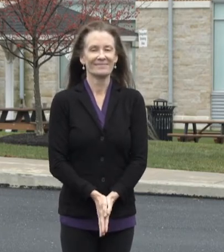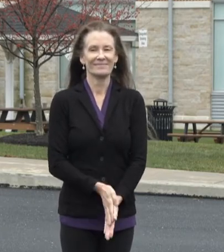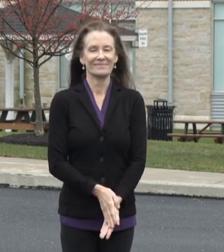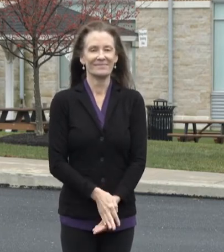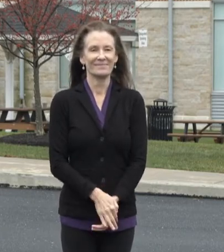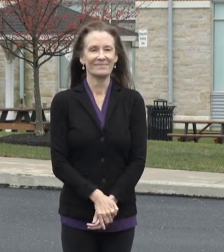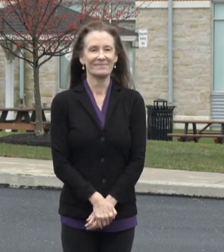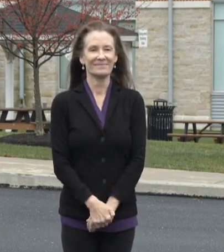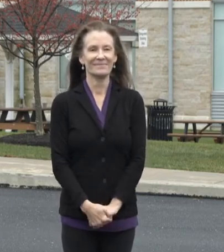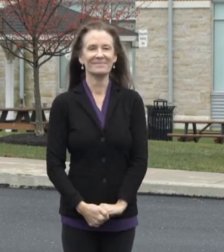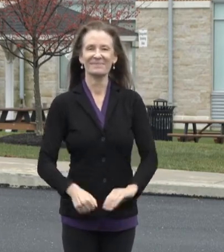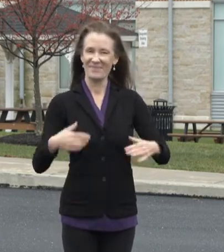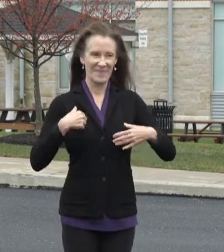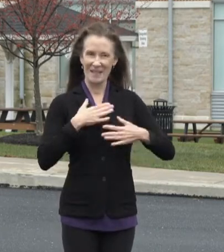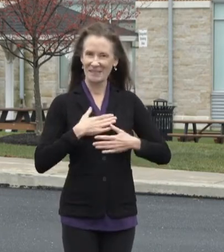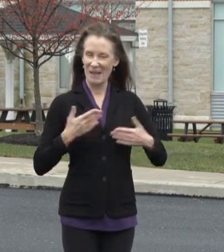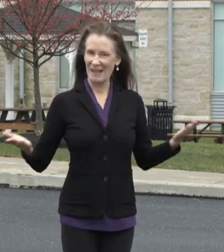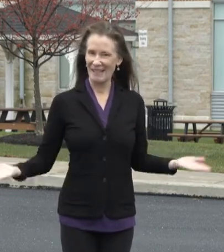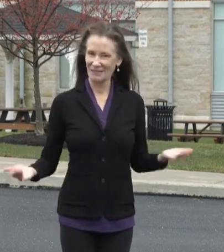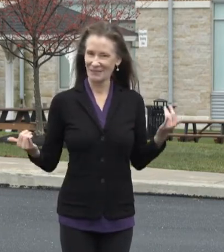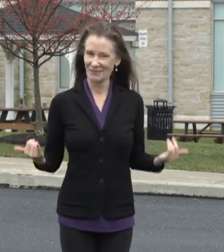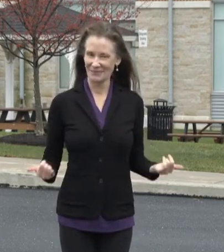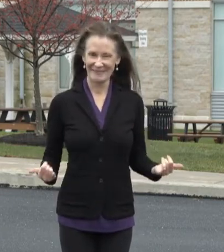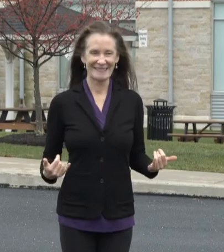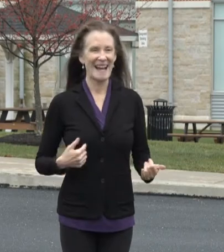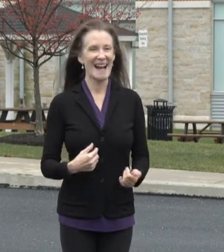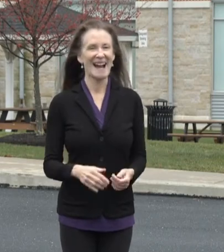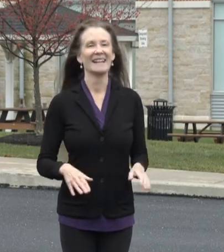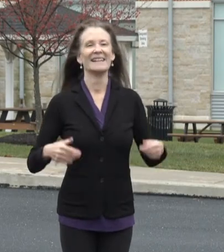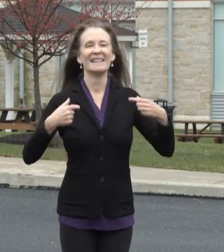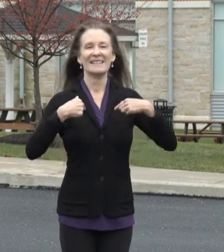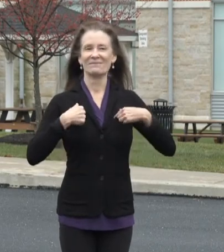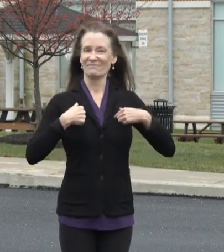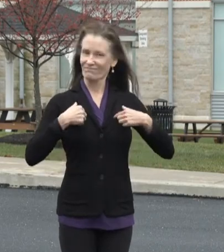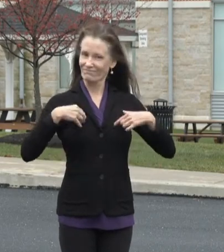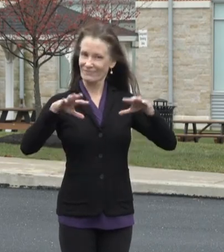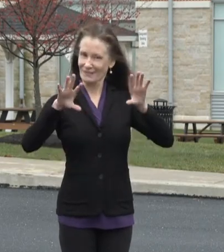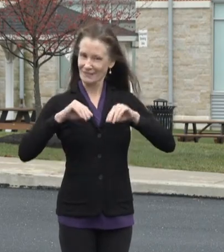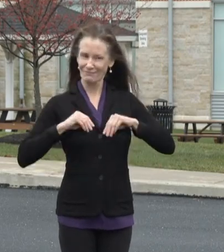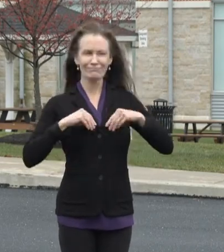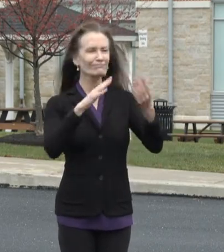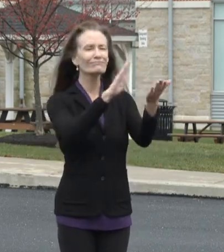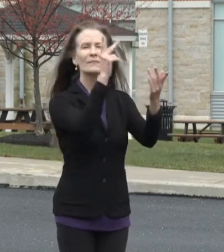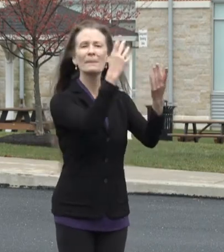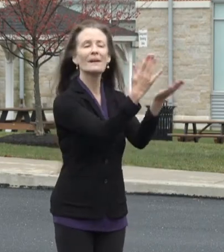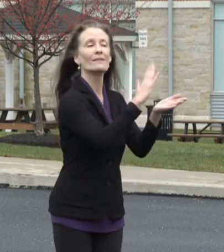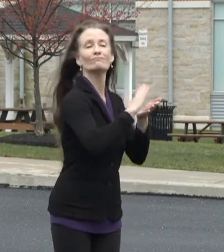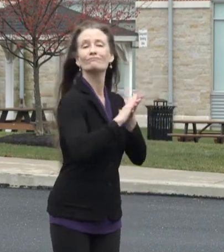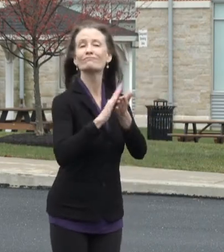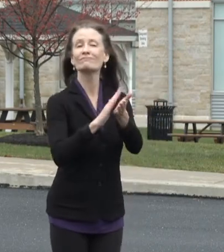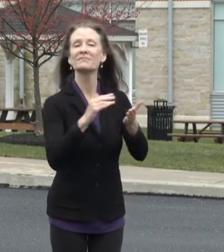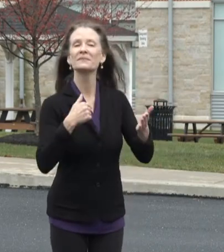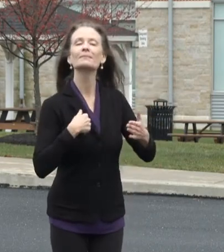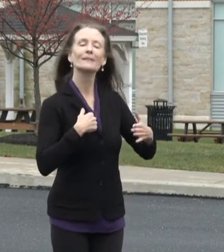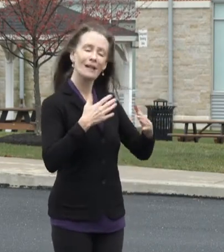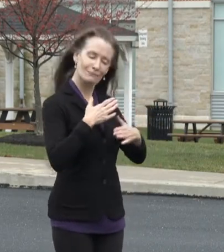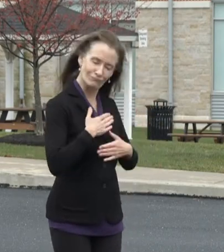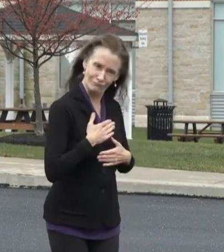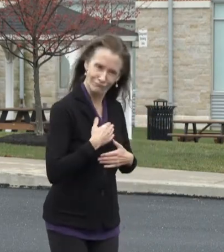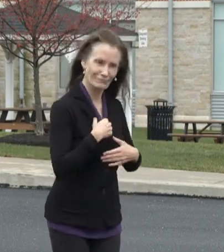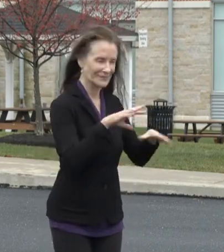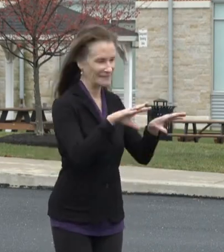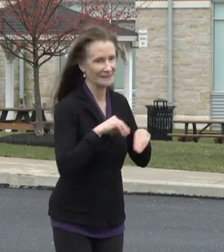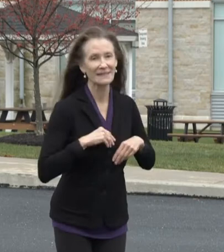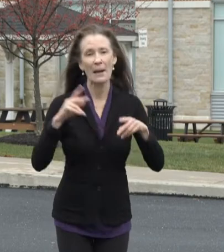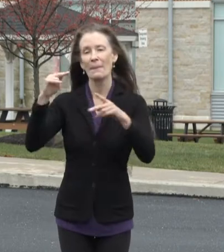It's my pleasure to be here today, and I accept all the compliments that have been given to the National Guard from all those attending. And I accept